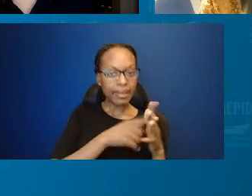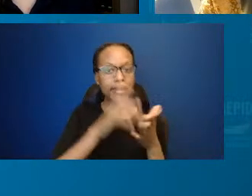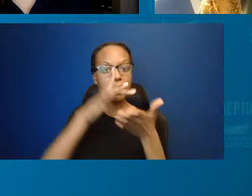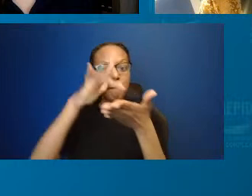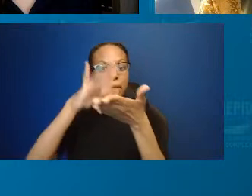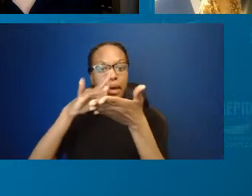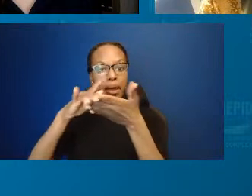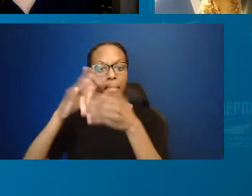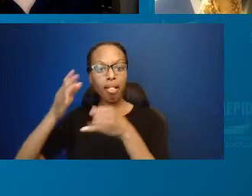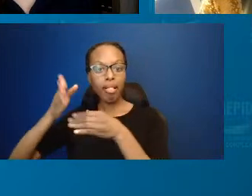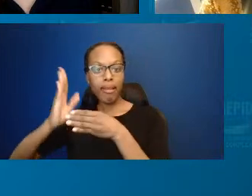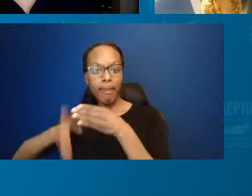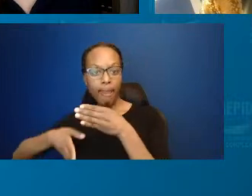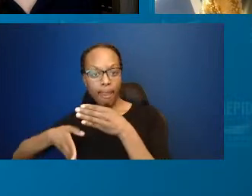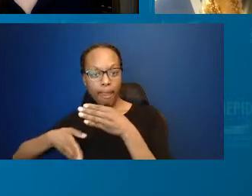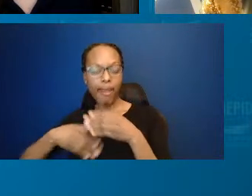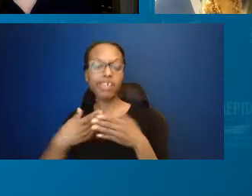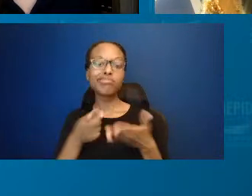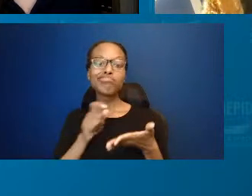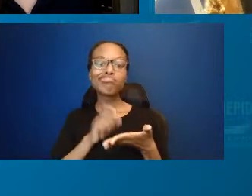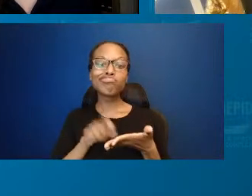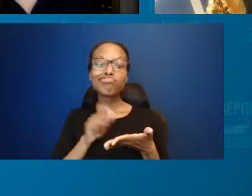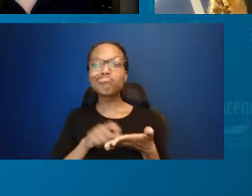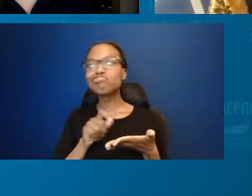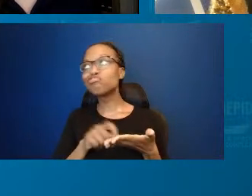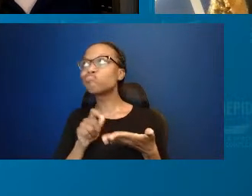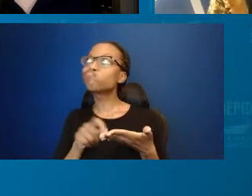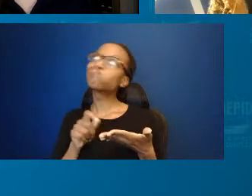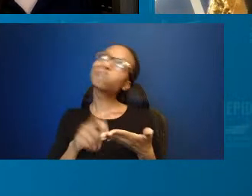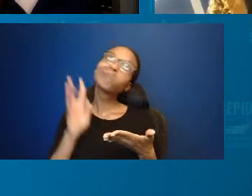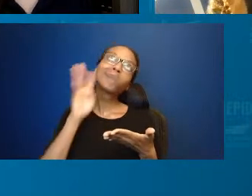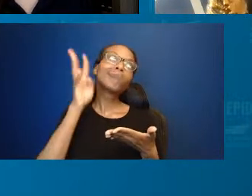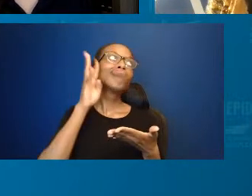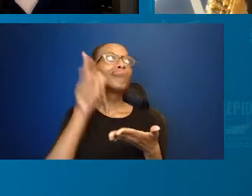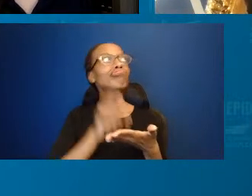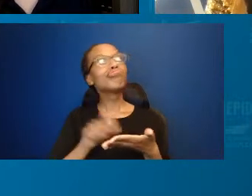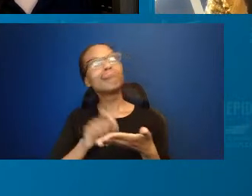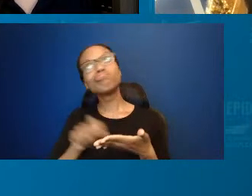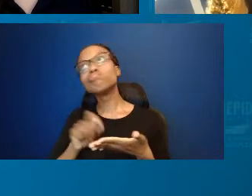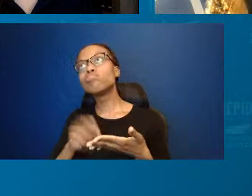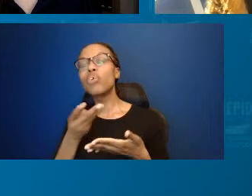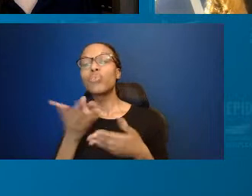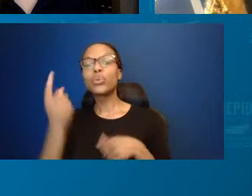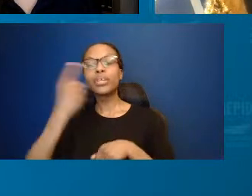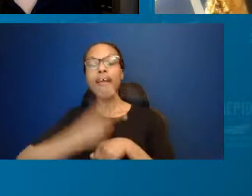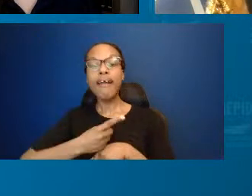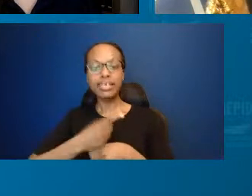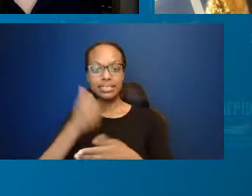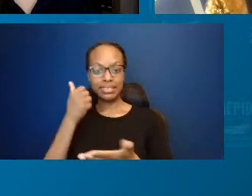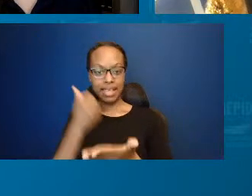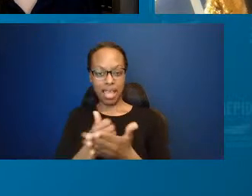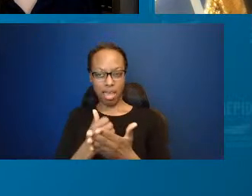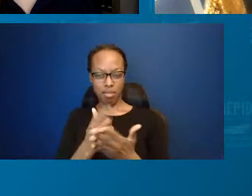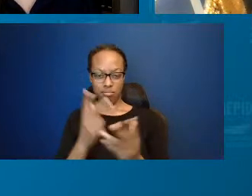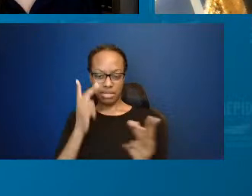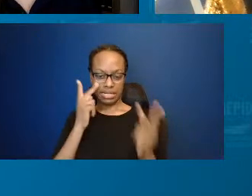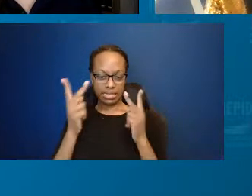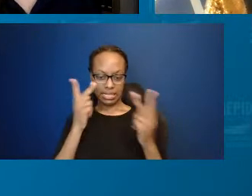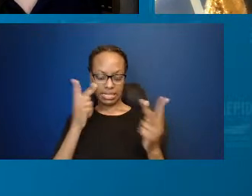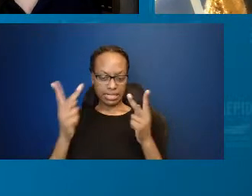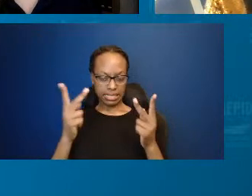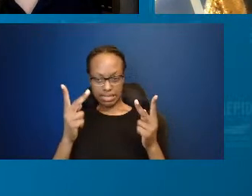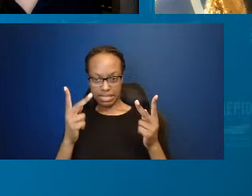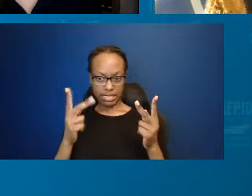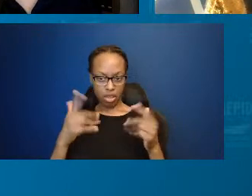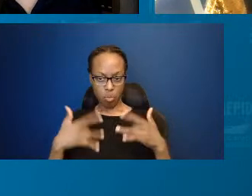and just start to doodle for a couple days, and then you'll sort of have like a visual roadmap for the story. So if you get